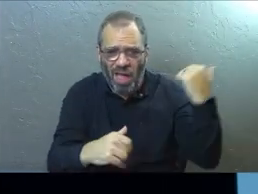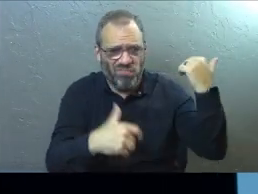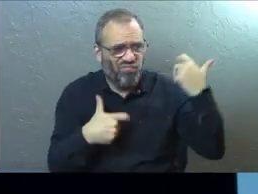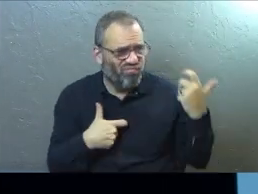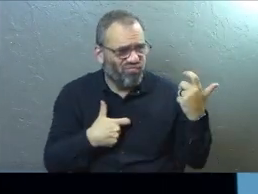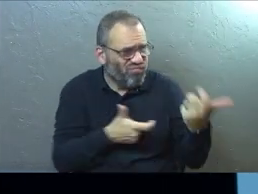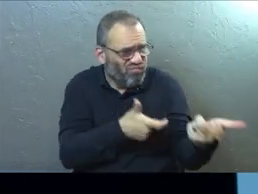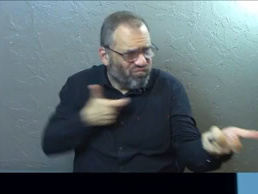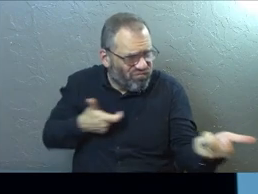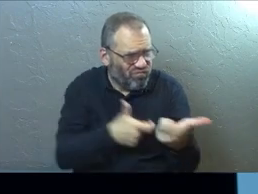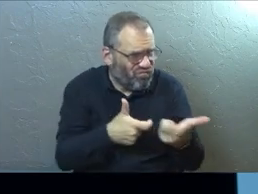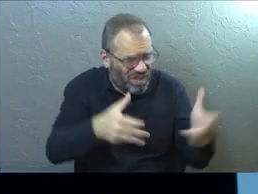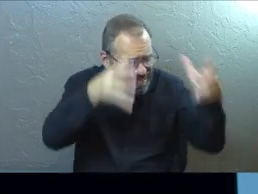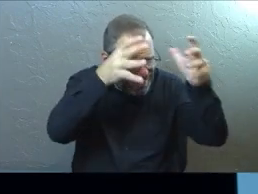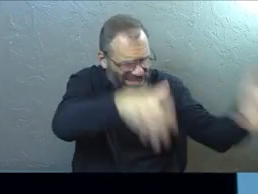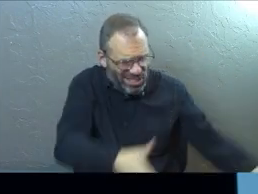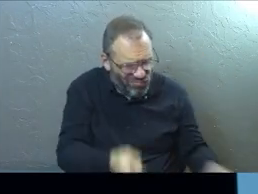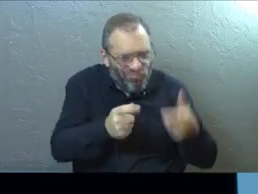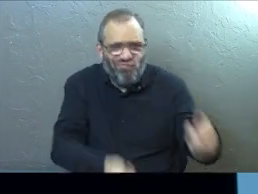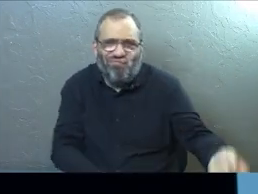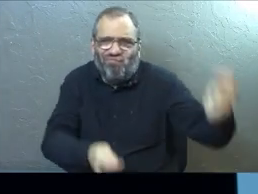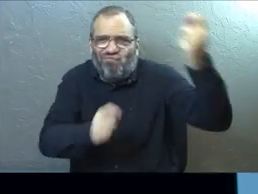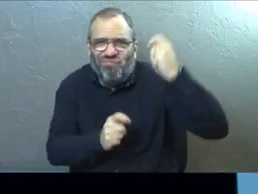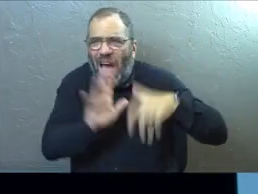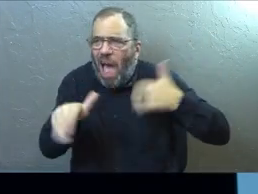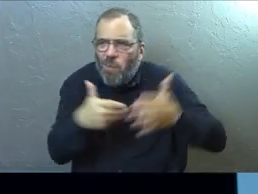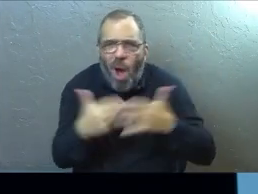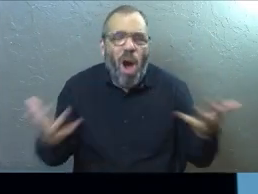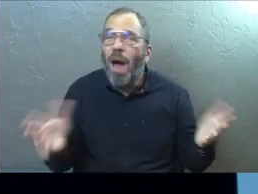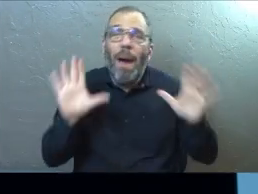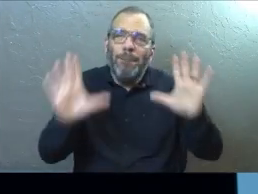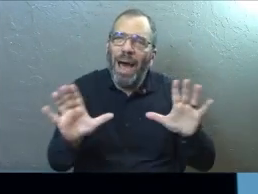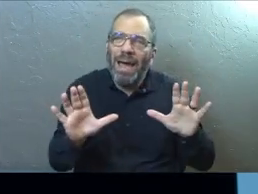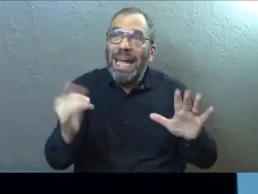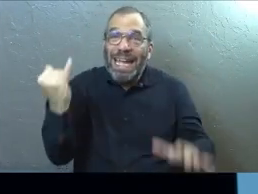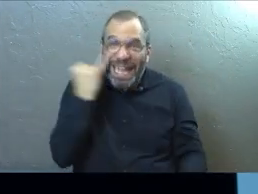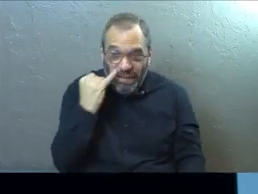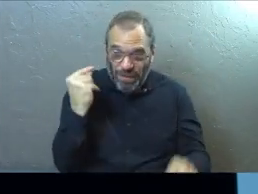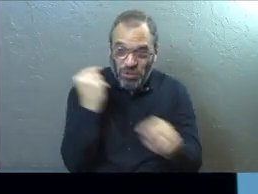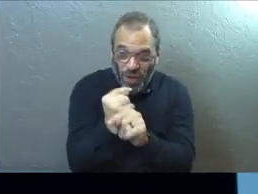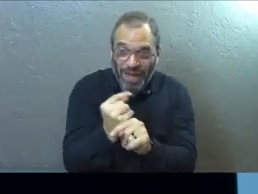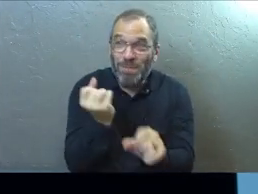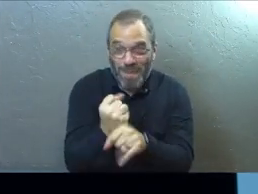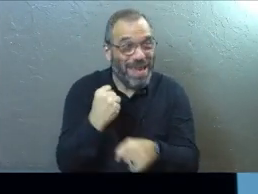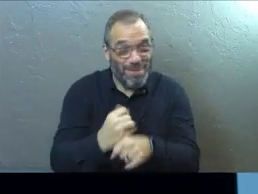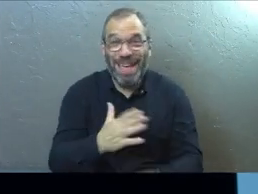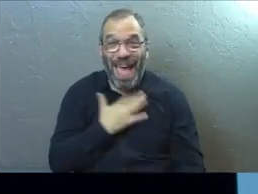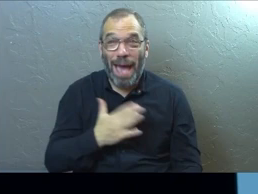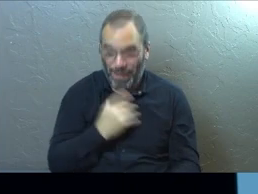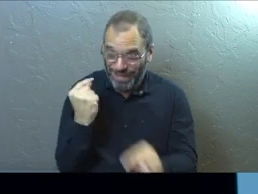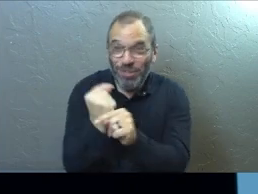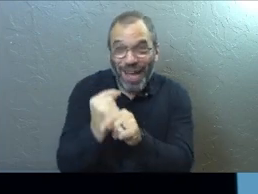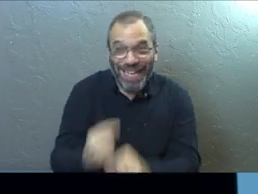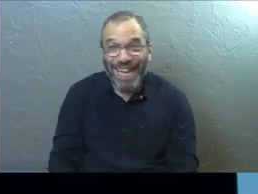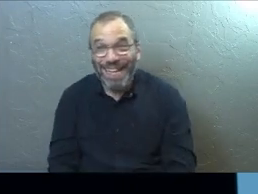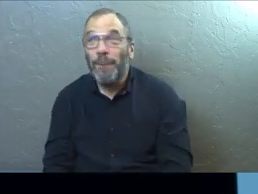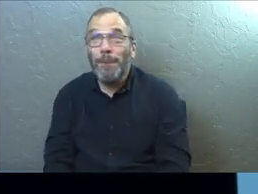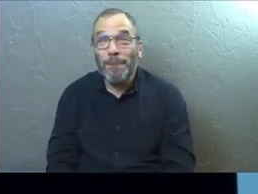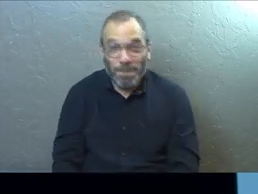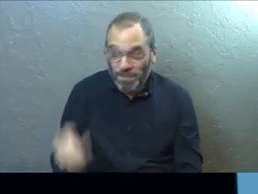want. I like, there's all this stuff that I want. And I'm like, I really think if I had it, it'll make me happy. I really think if that would be